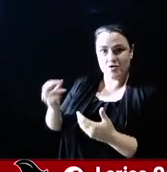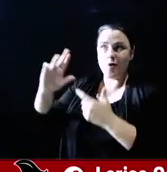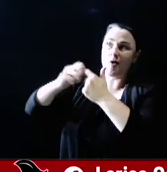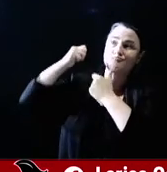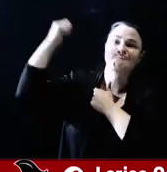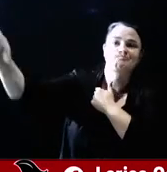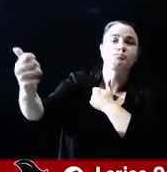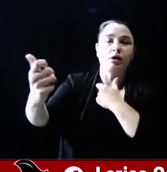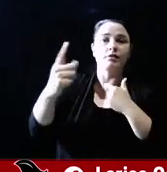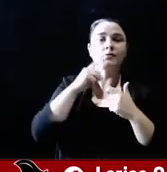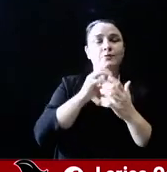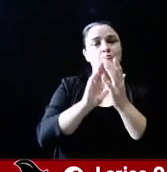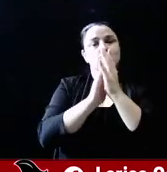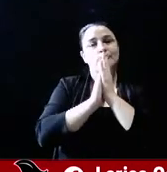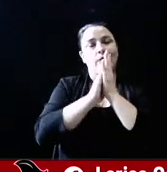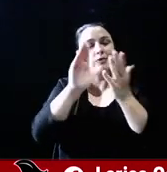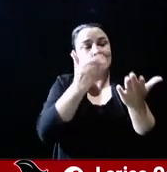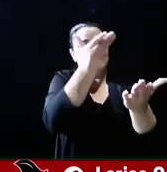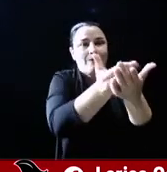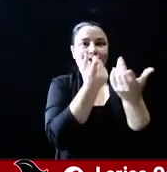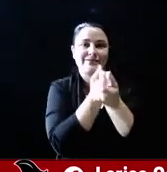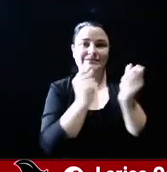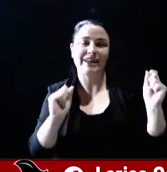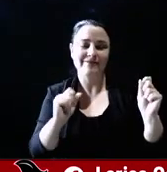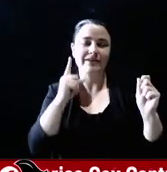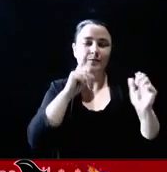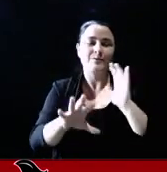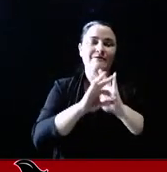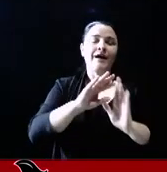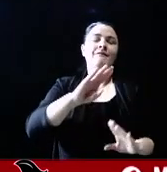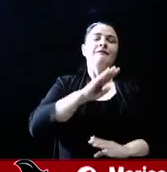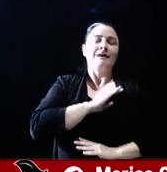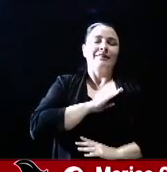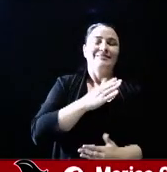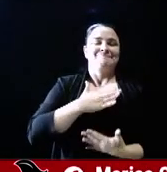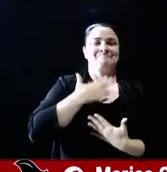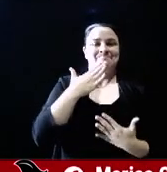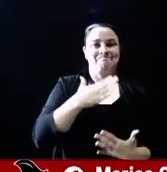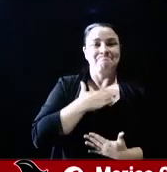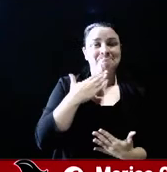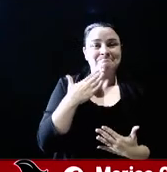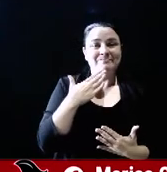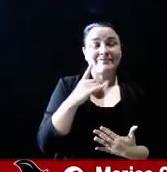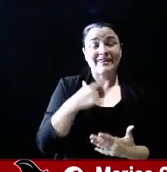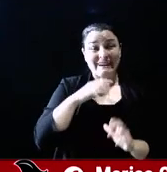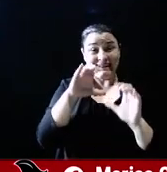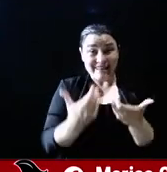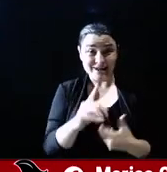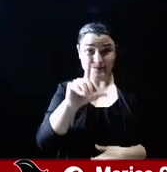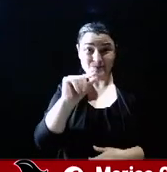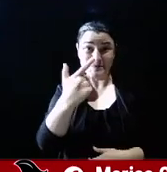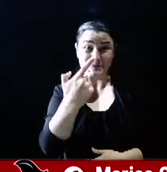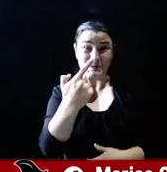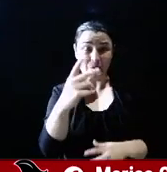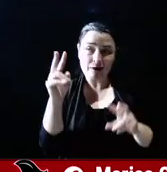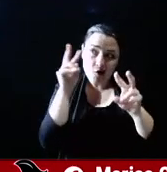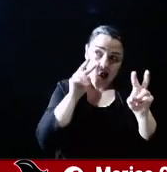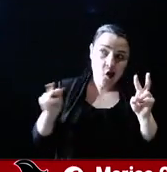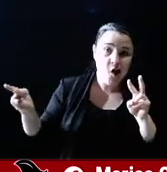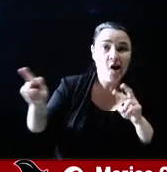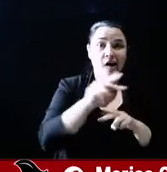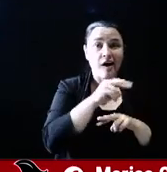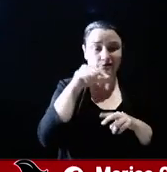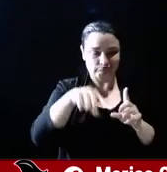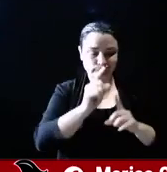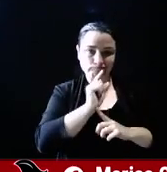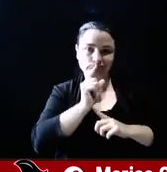it there safely and that we find satisfaction and happiness. Class of 2021, look around you. This is a